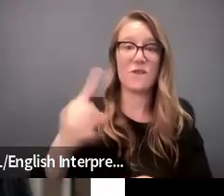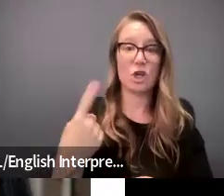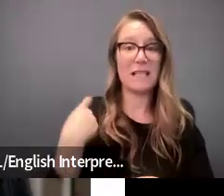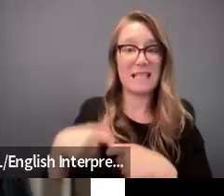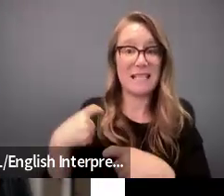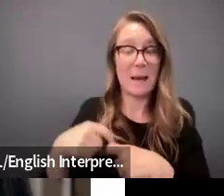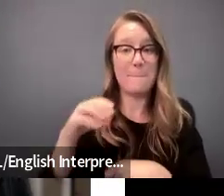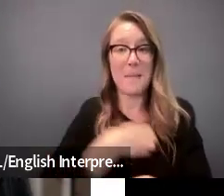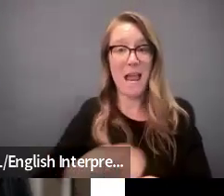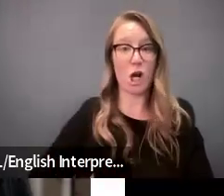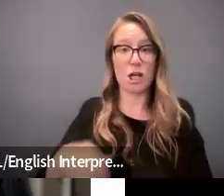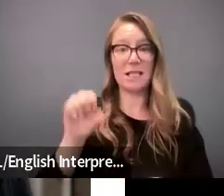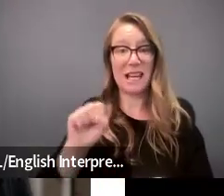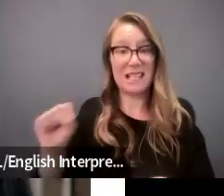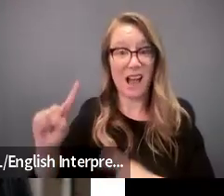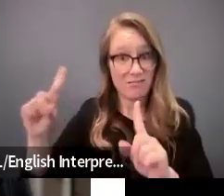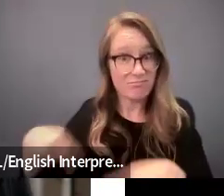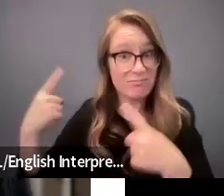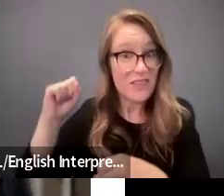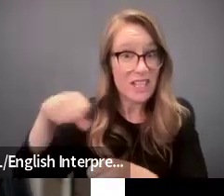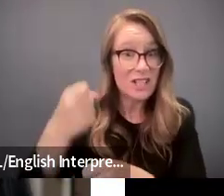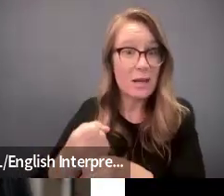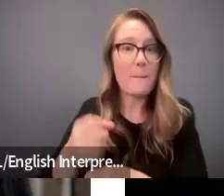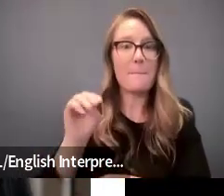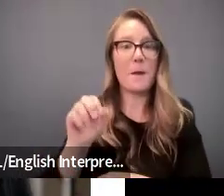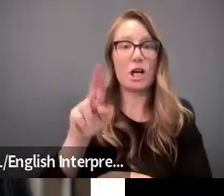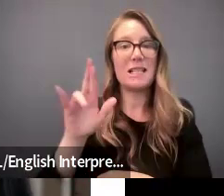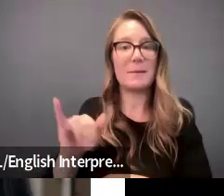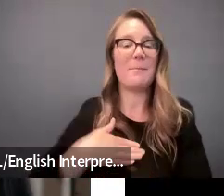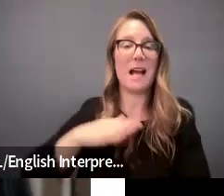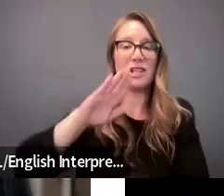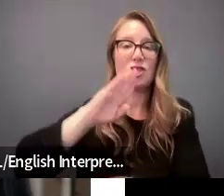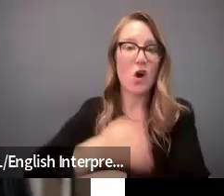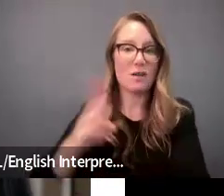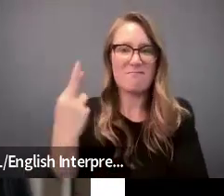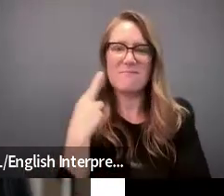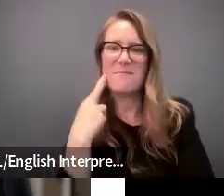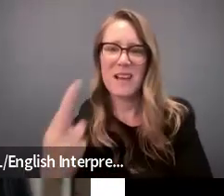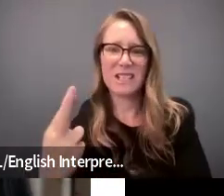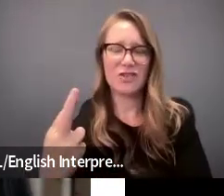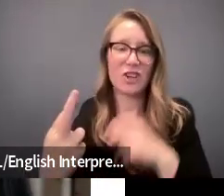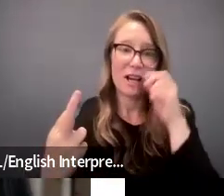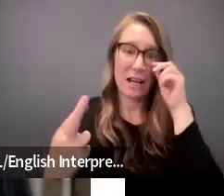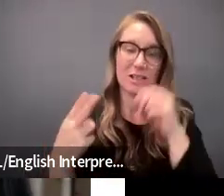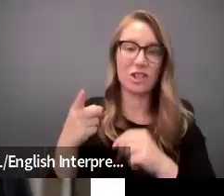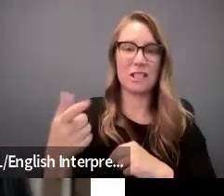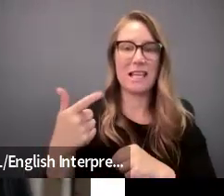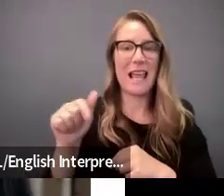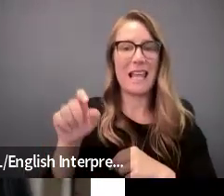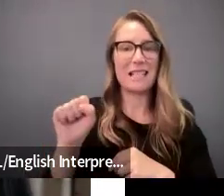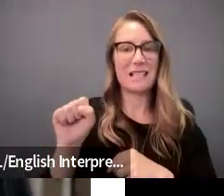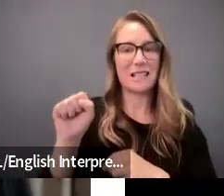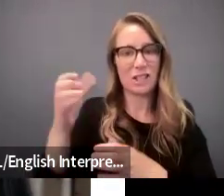in Sunnyside after all these years. Marthy, my daughter's best friend, who is a Gates